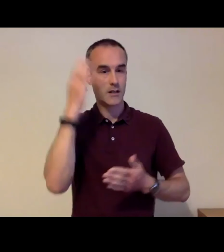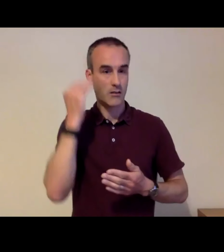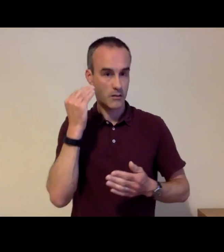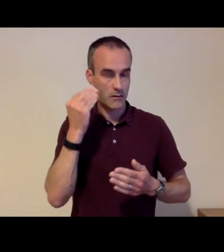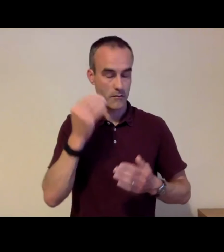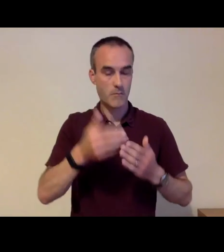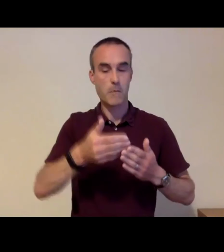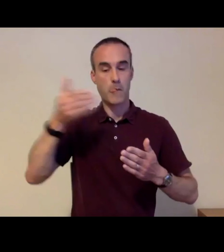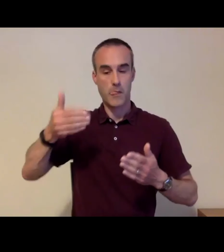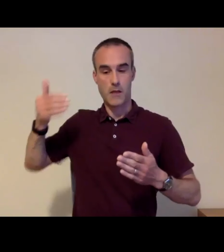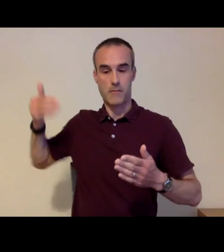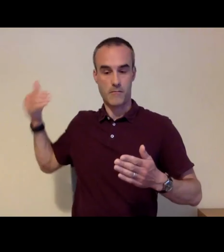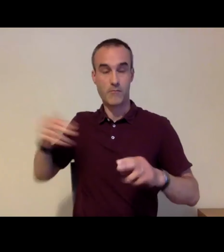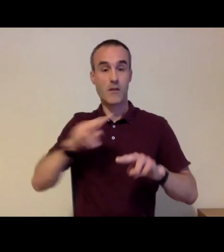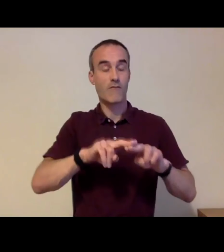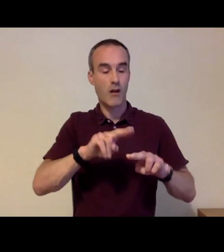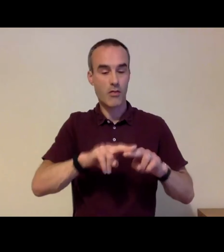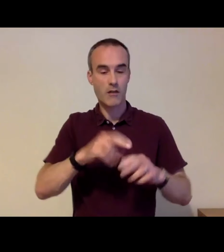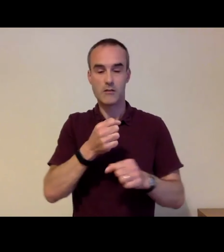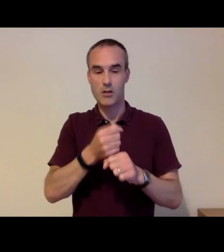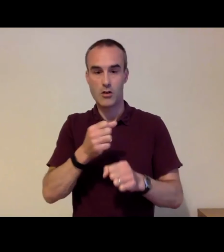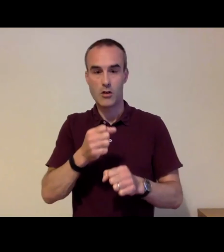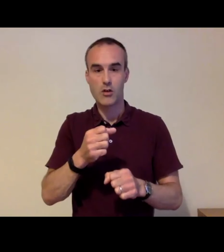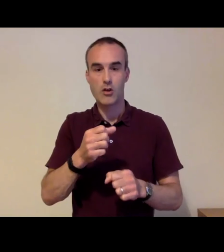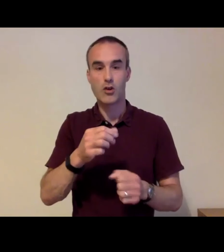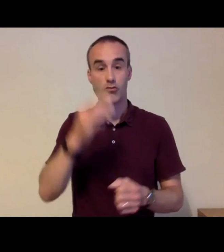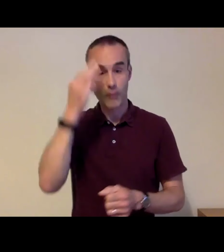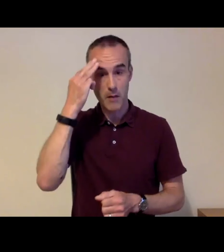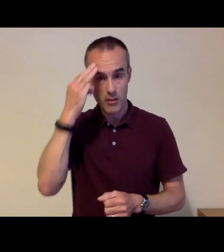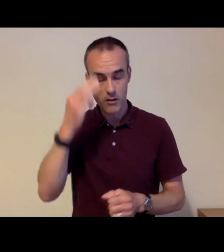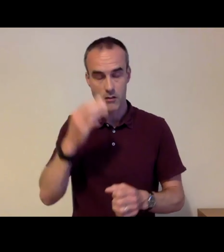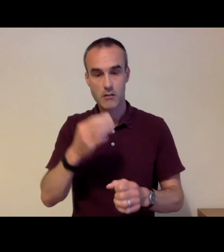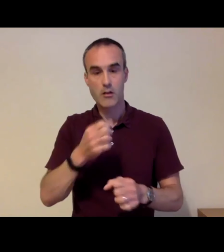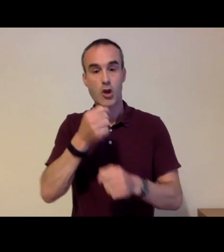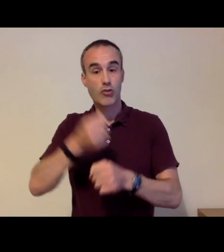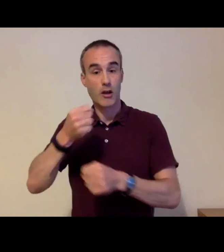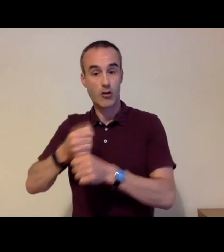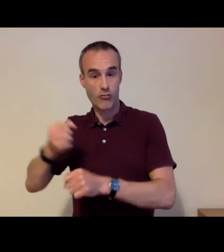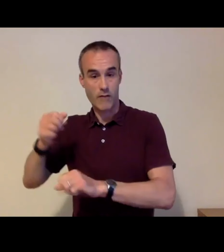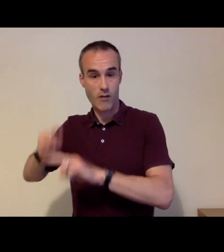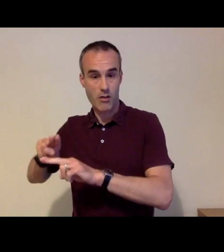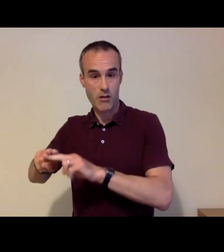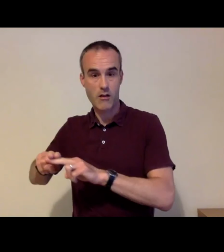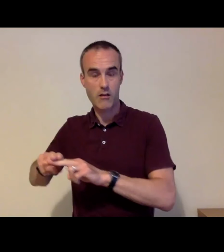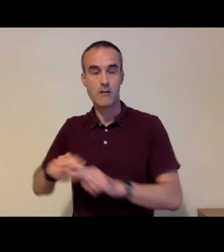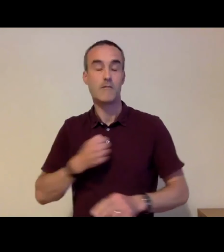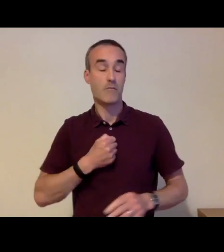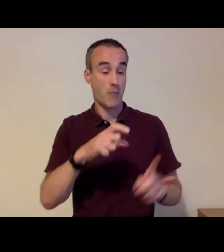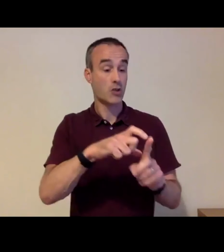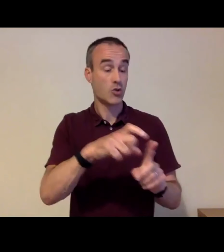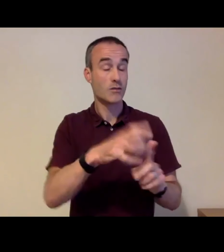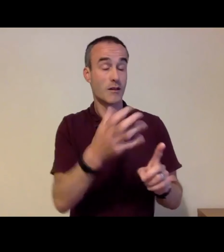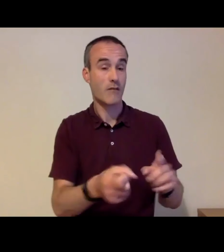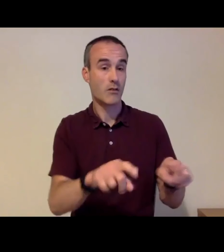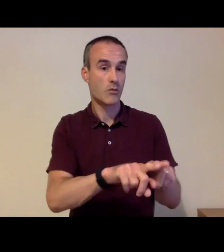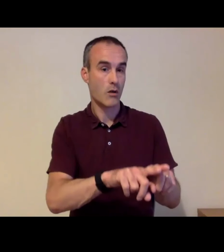great-grandfather. One of my daughters has got it. And it appears throughout the family, through cousins